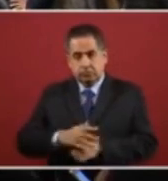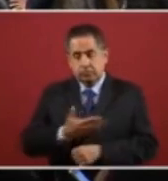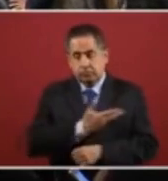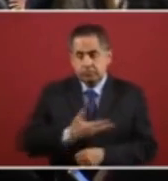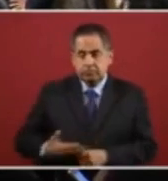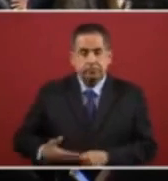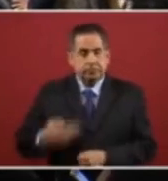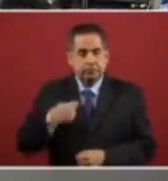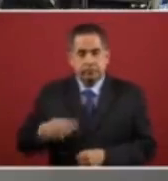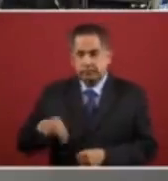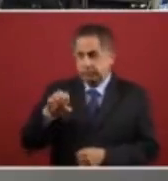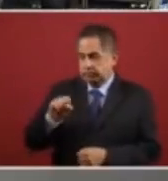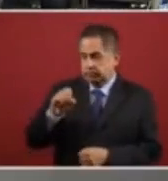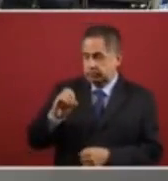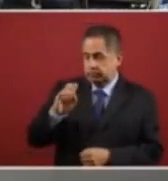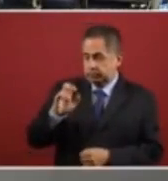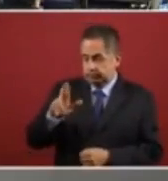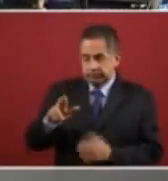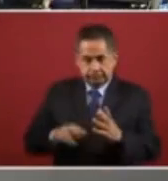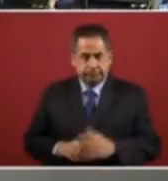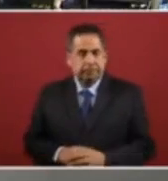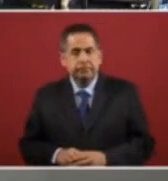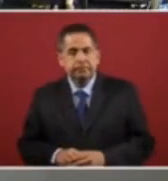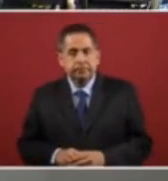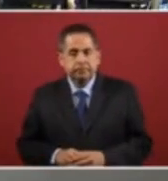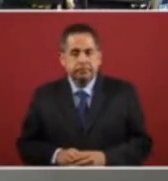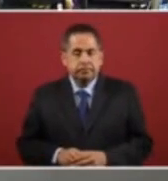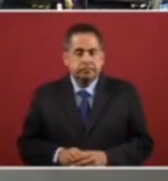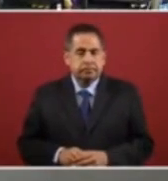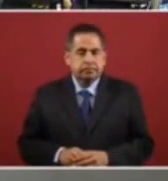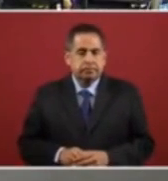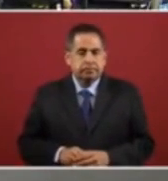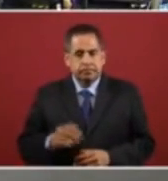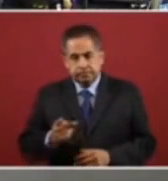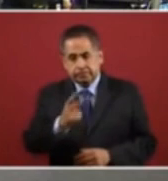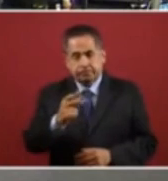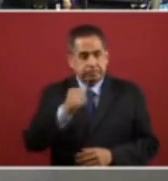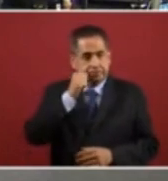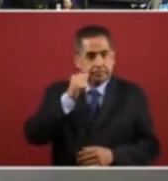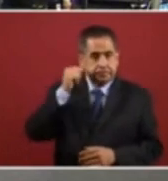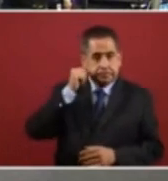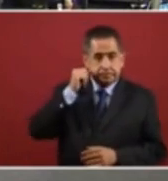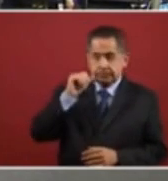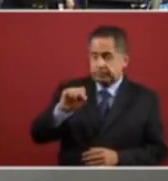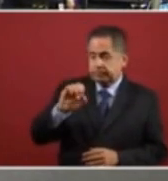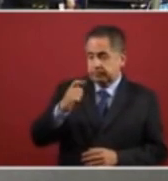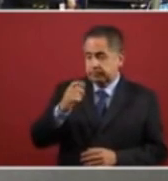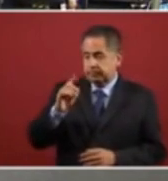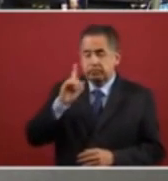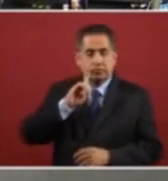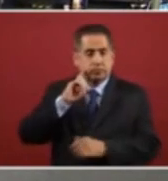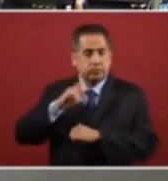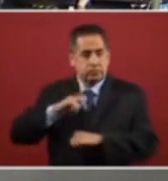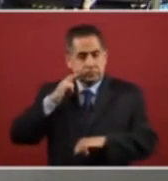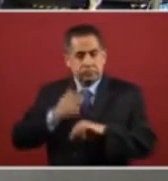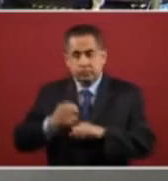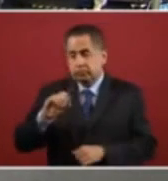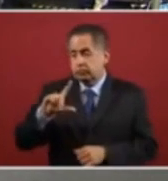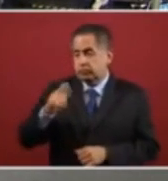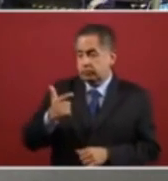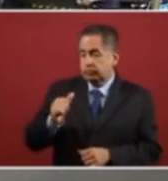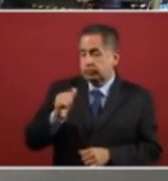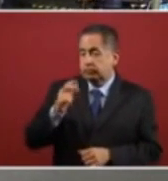Okay, Mr. President. I want to ask you, precisely yesterday, the Secretary of